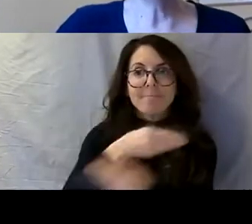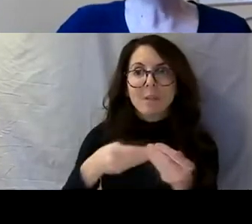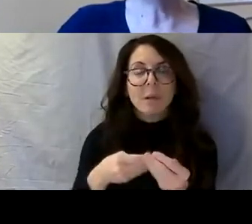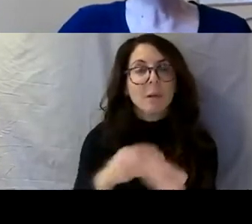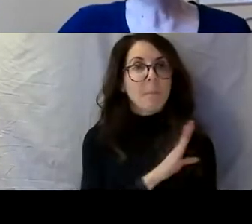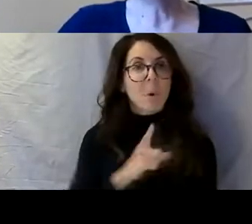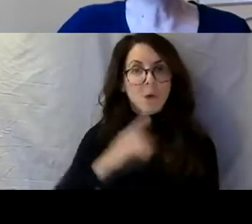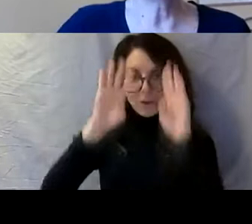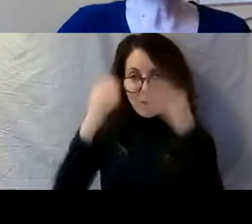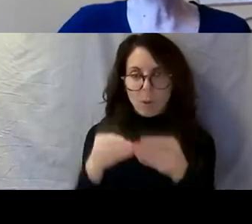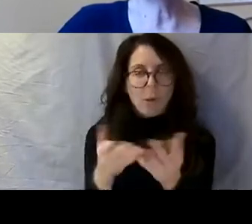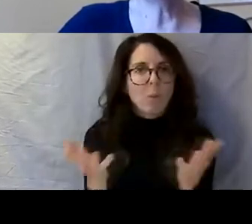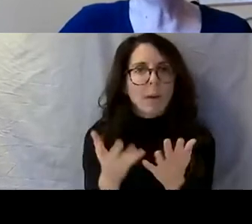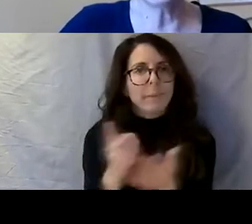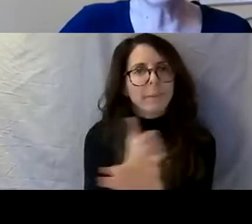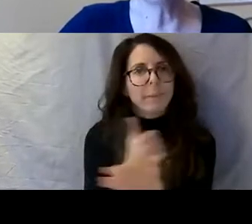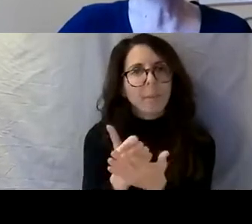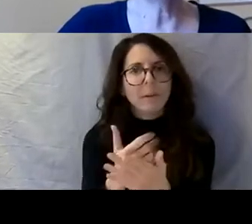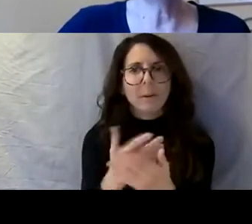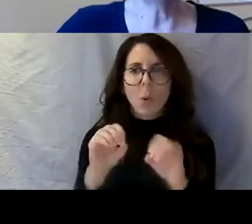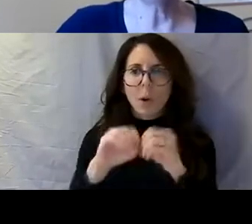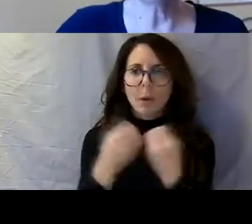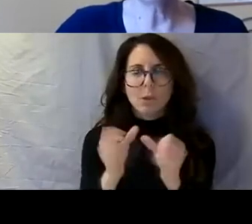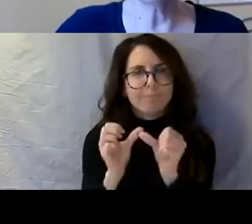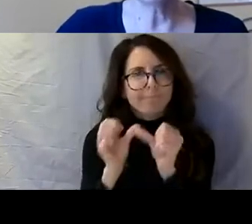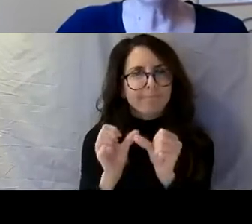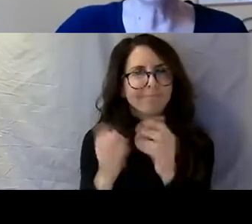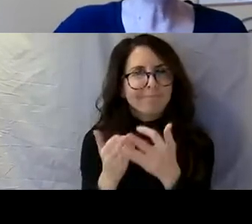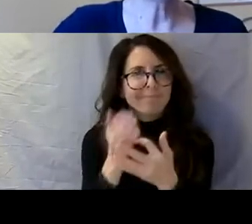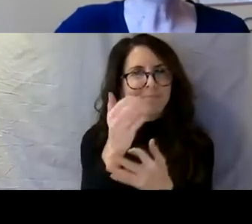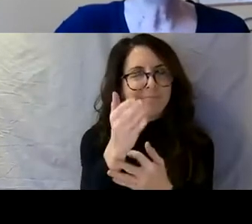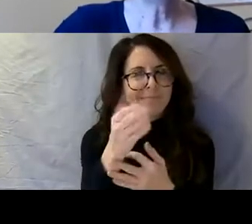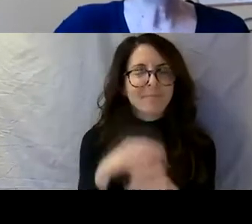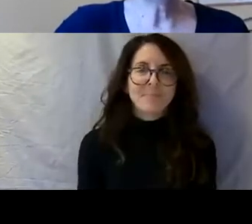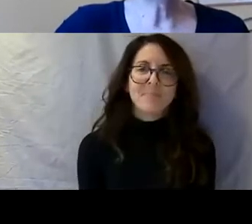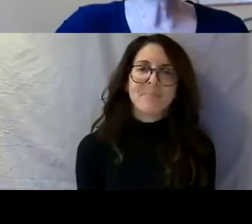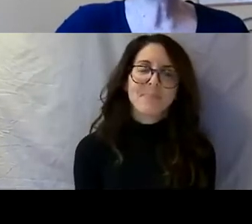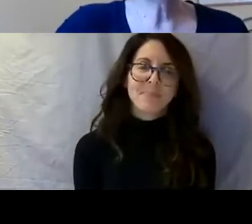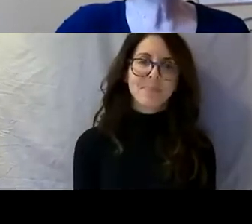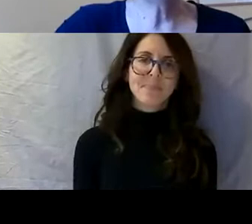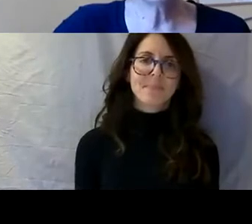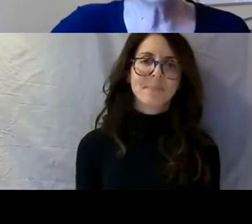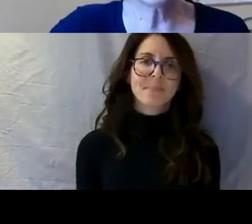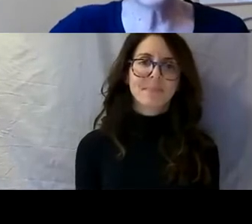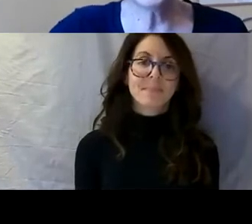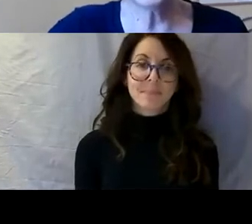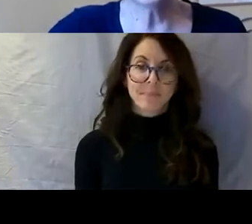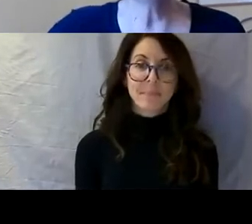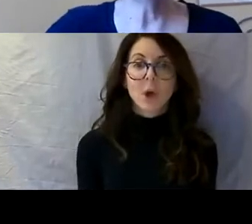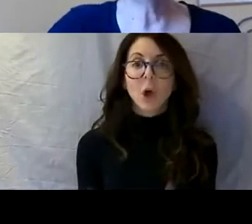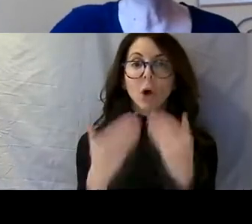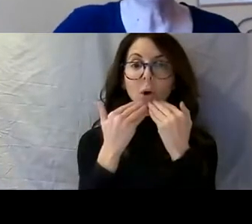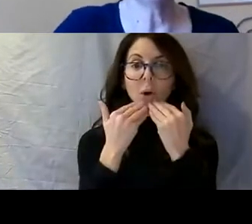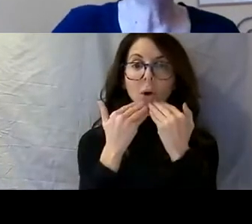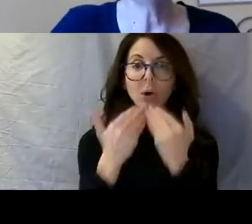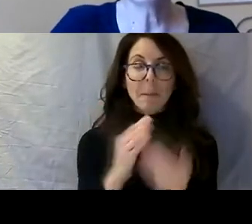help their organizations as they continue to navigate very, very stormy waters. Really good boards, I believe, are